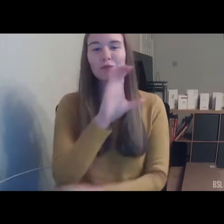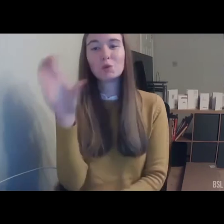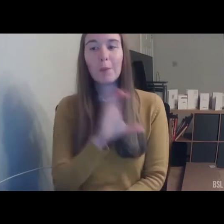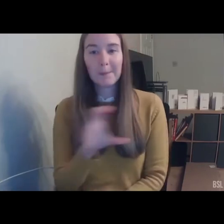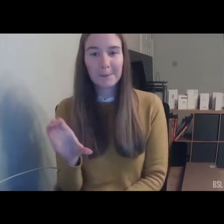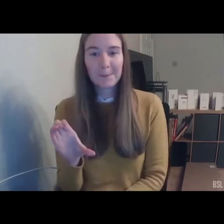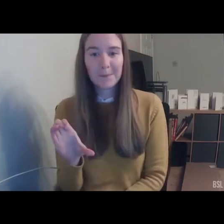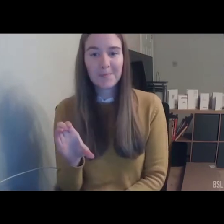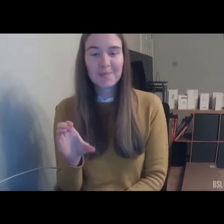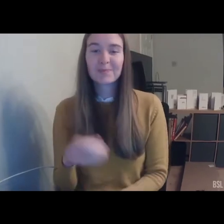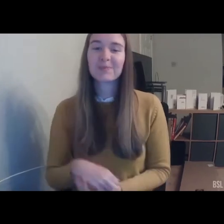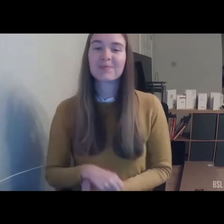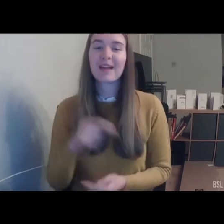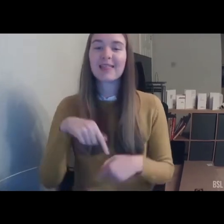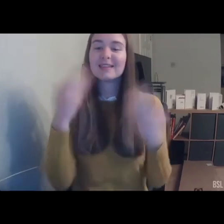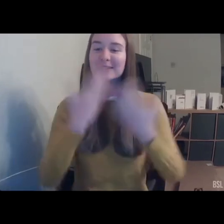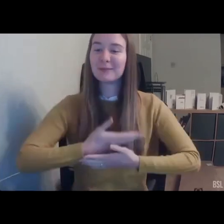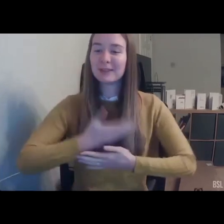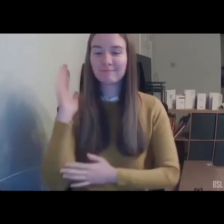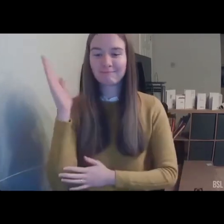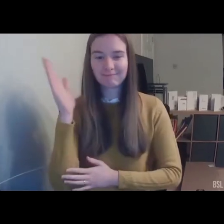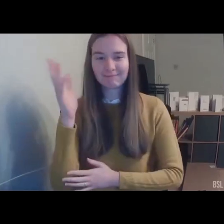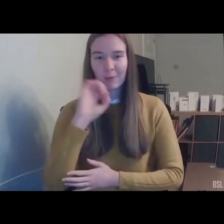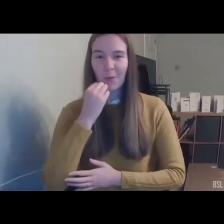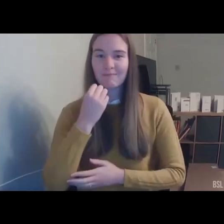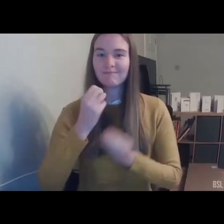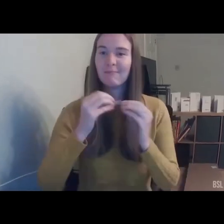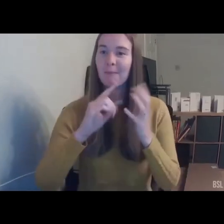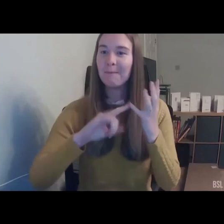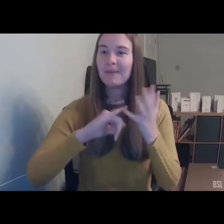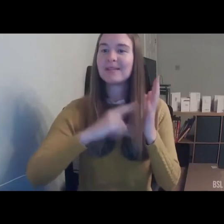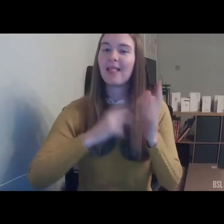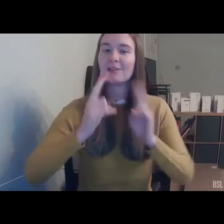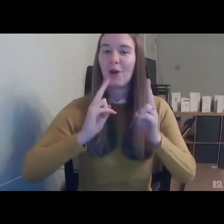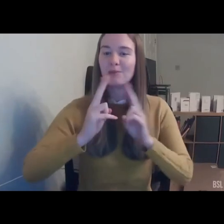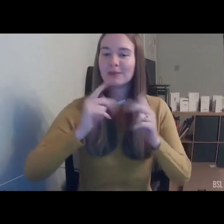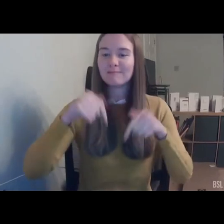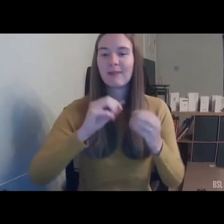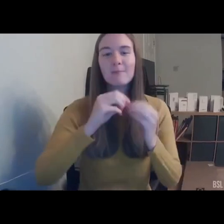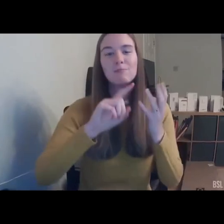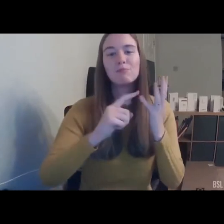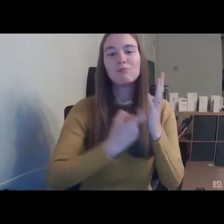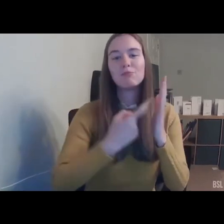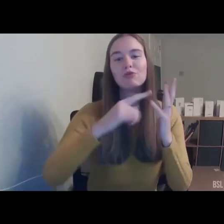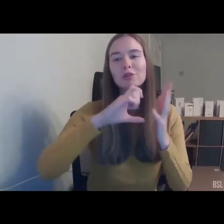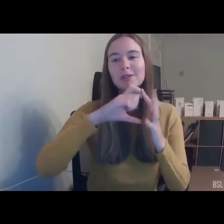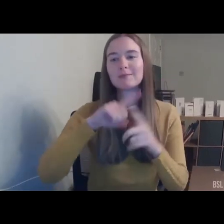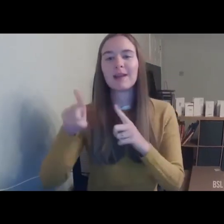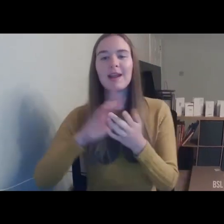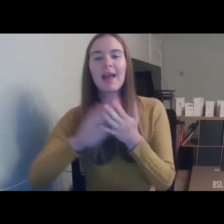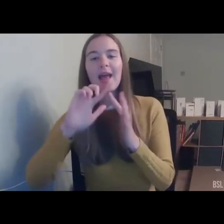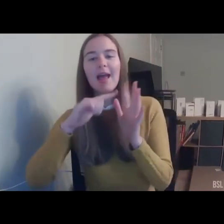This evening's talk is being BSL interpreted by Bruce and Heather. You can spotlight Bruce and Heather using the video